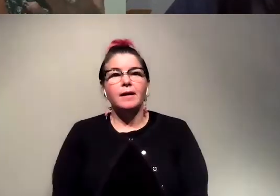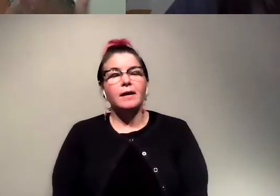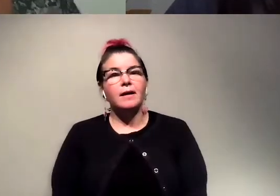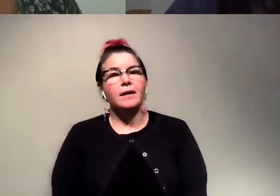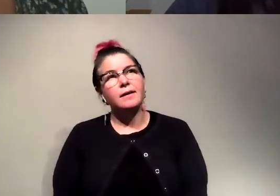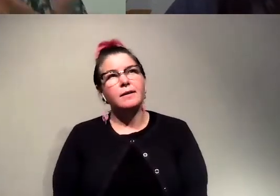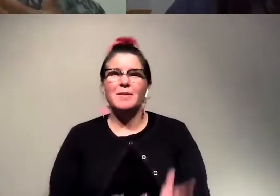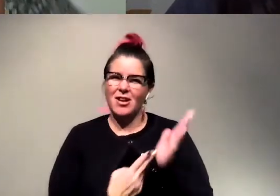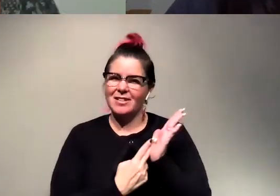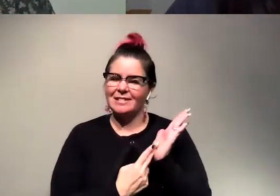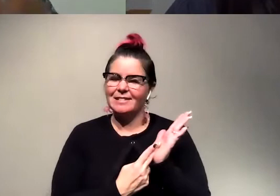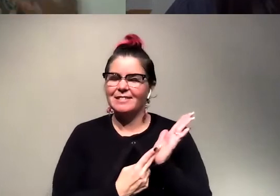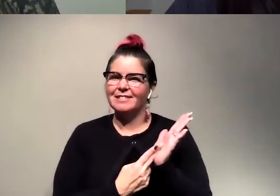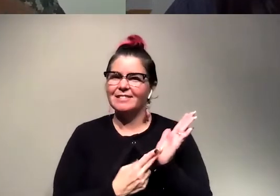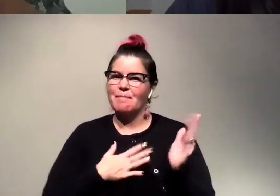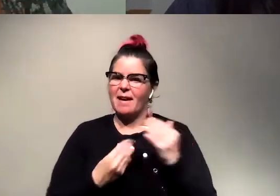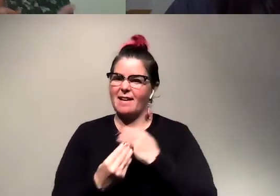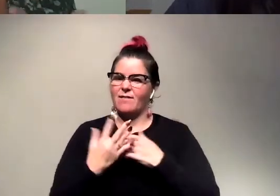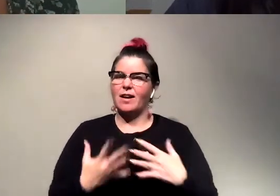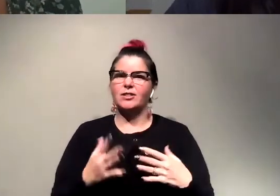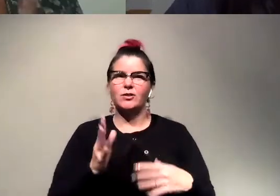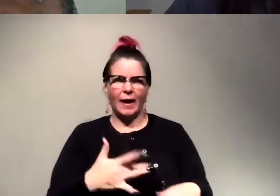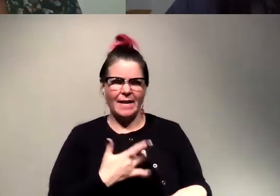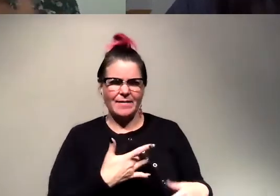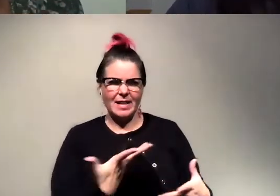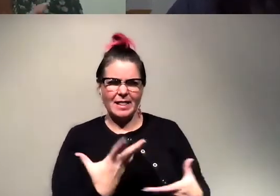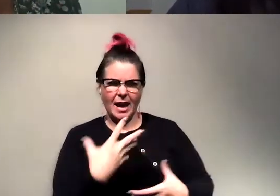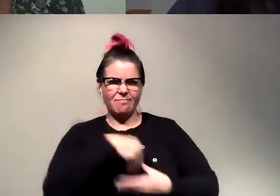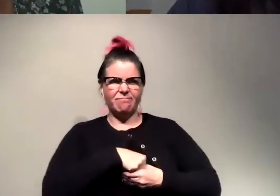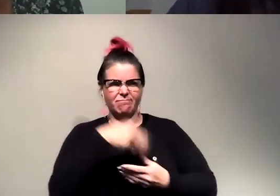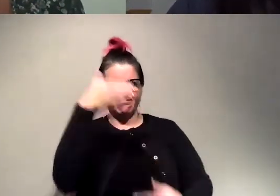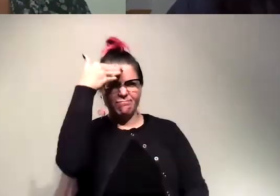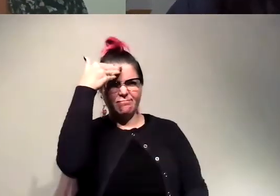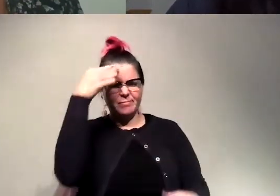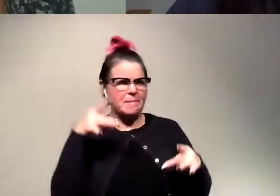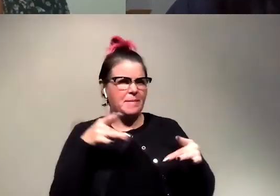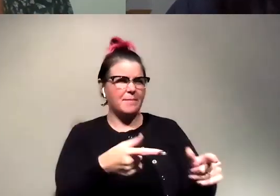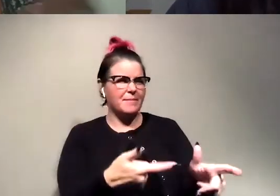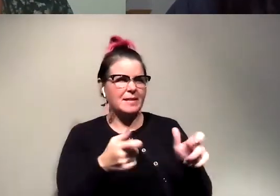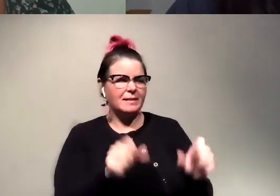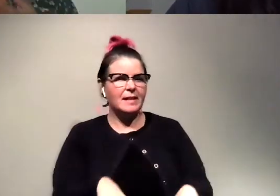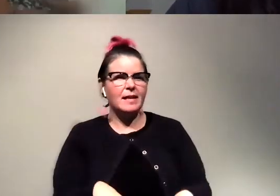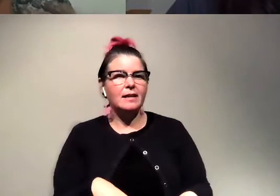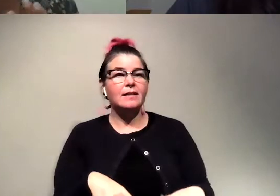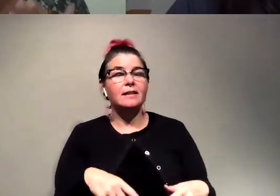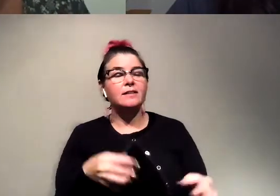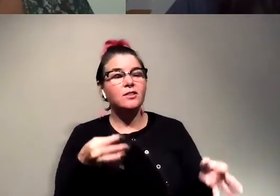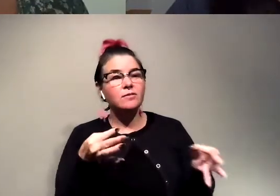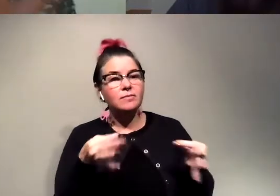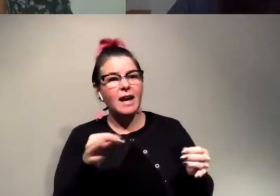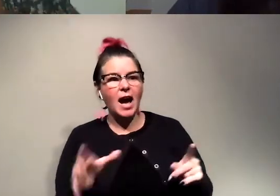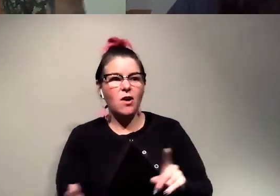To be honest, my advisor was like, I feel like you know this, like you can pick this up really quickly. So here's how to lasso a